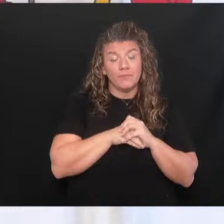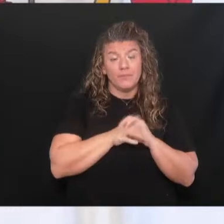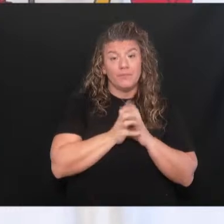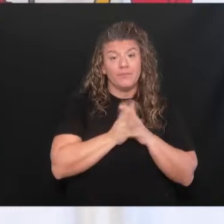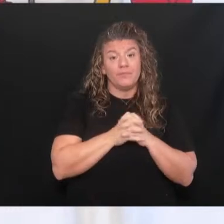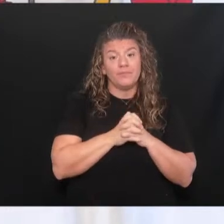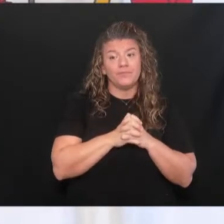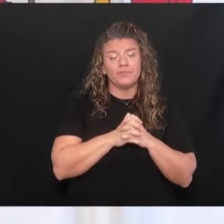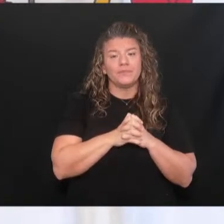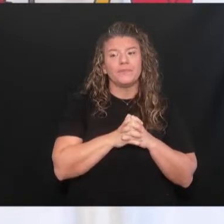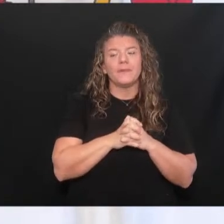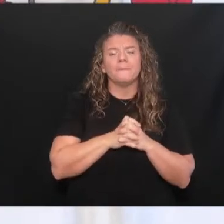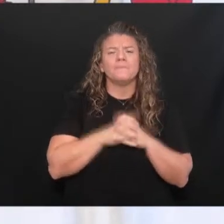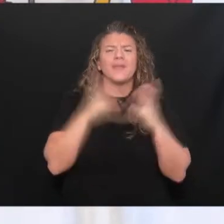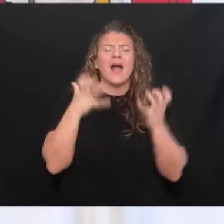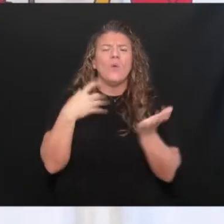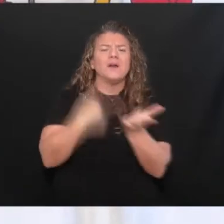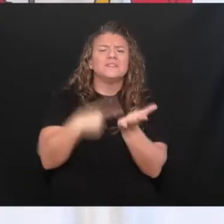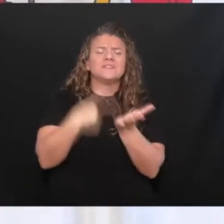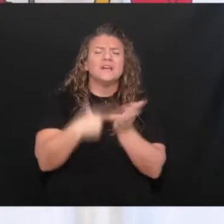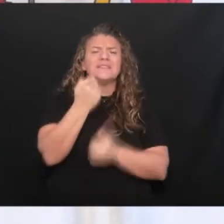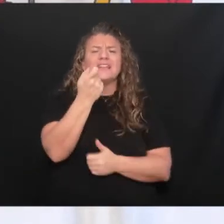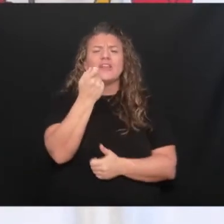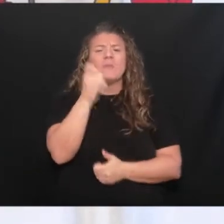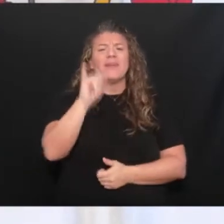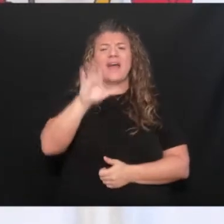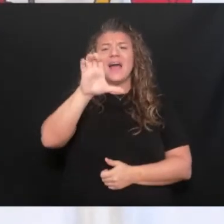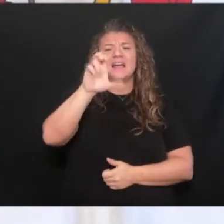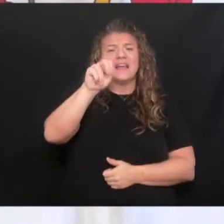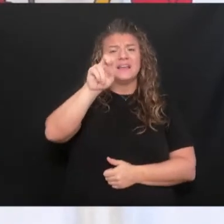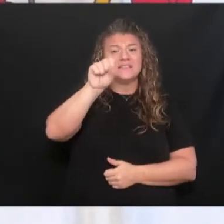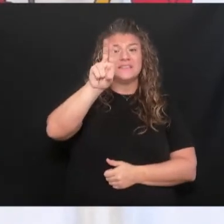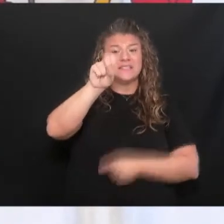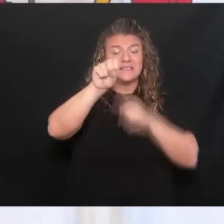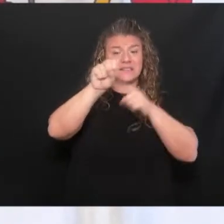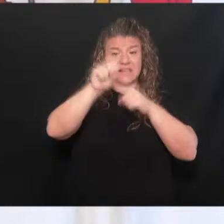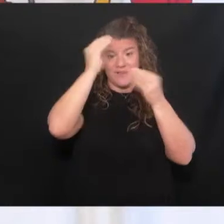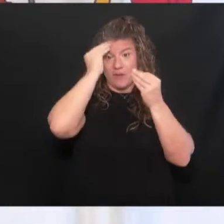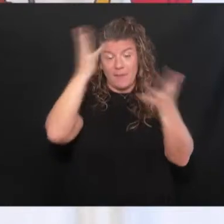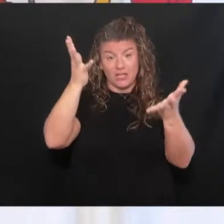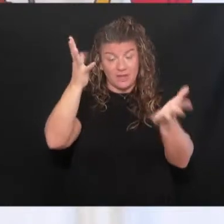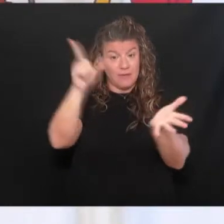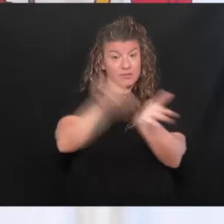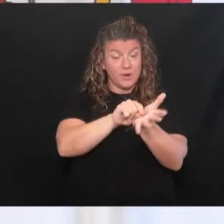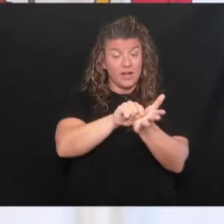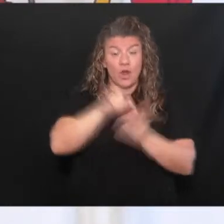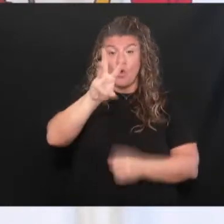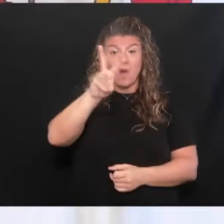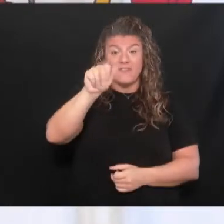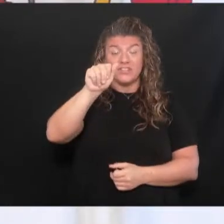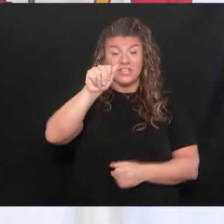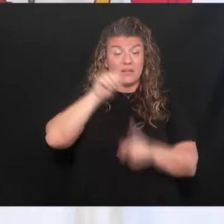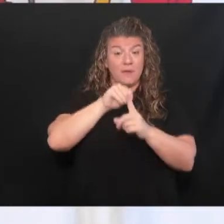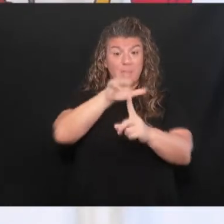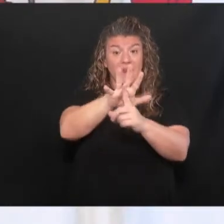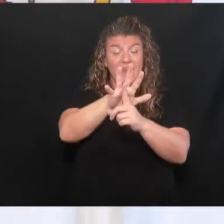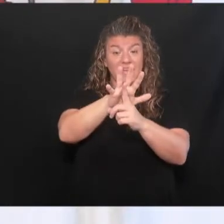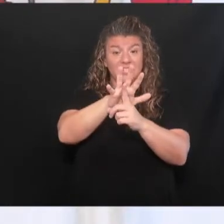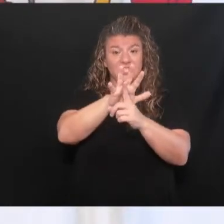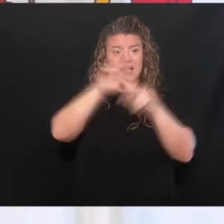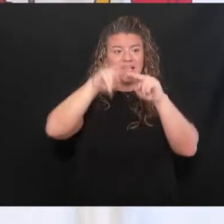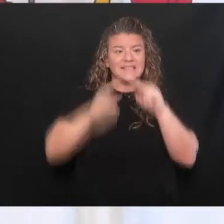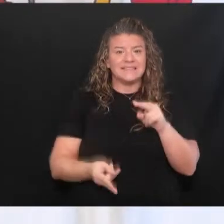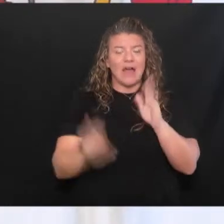I want to talk a second about the census data that just came out and everything. West Virginia's population down